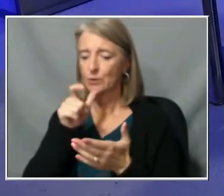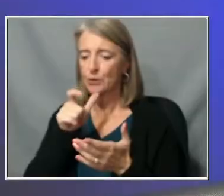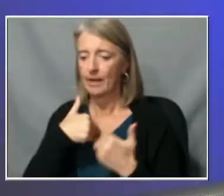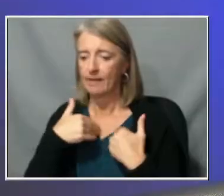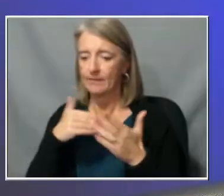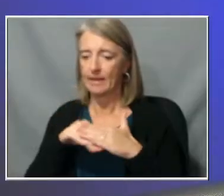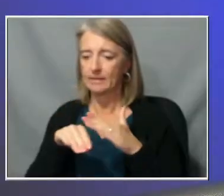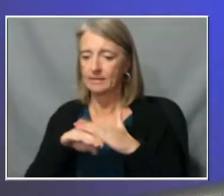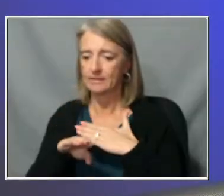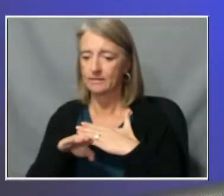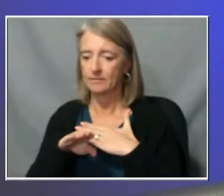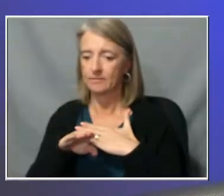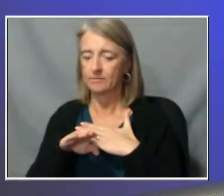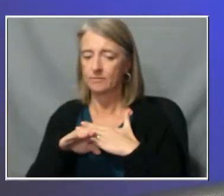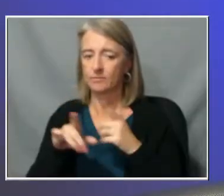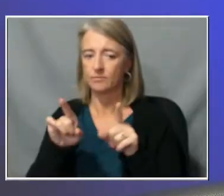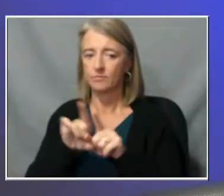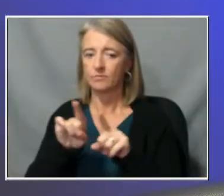have